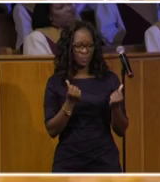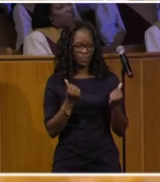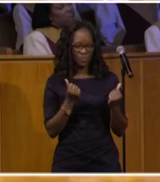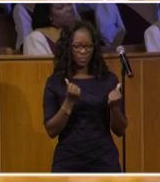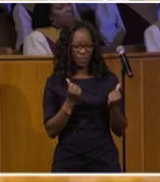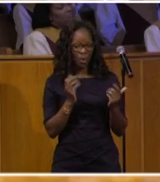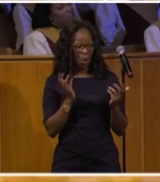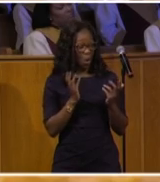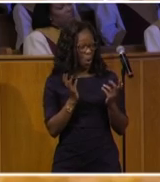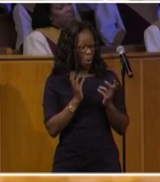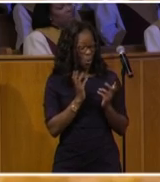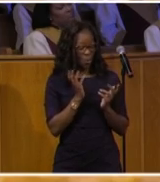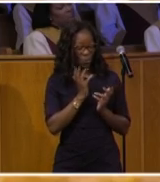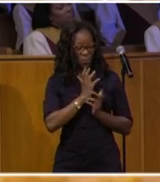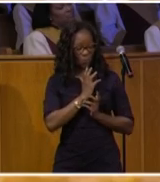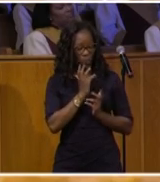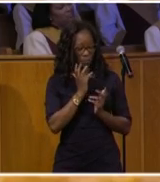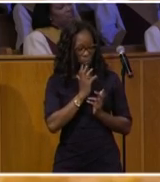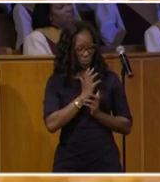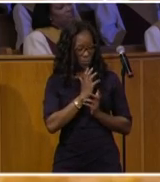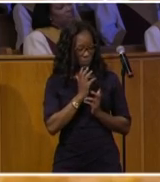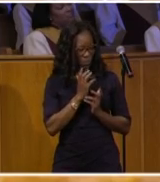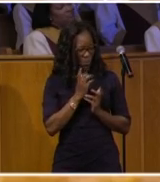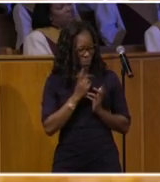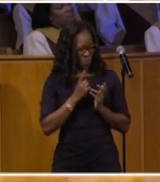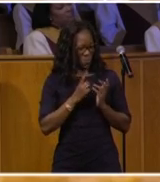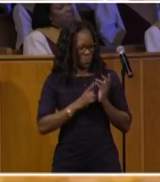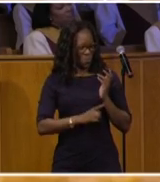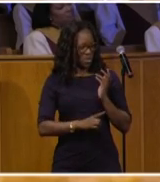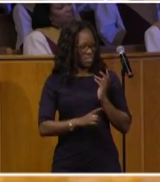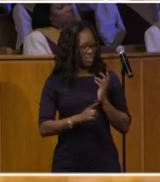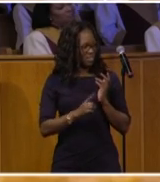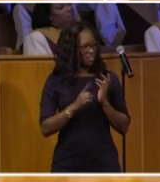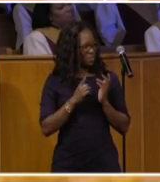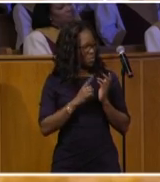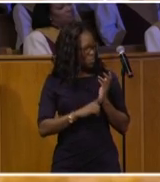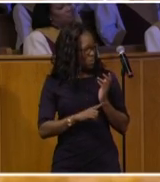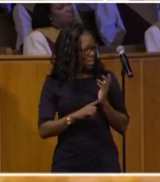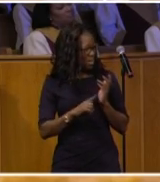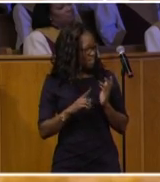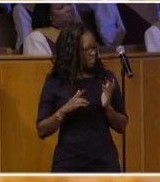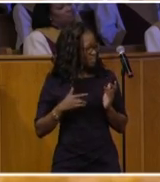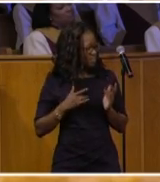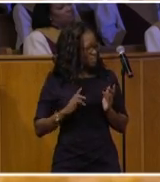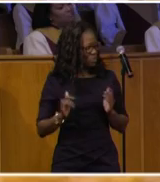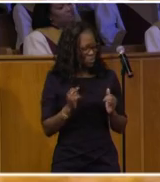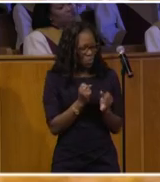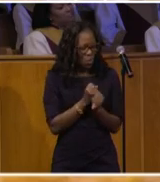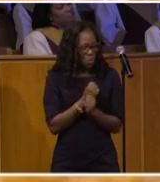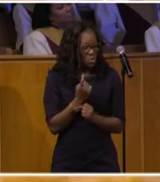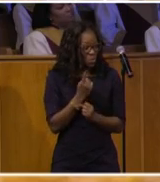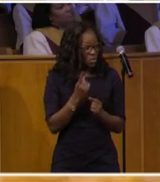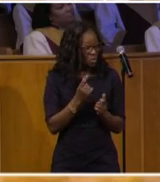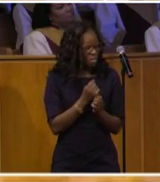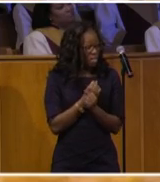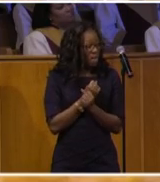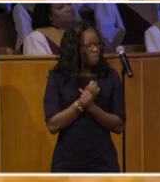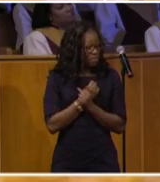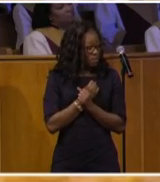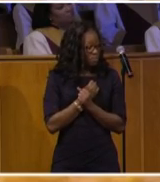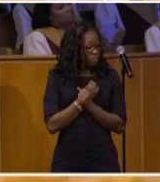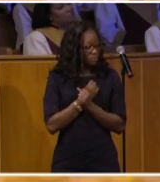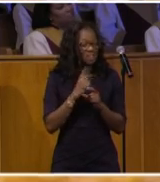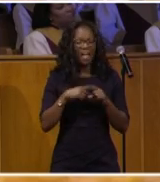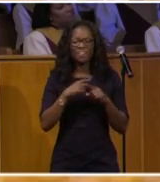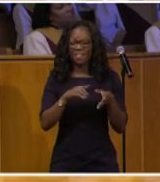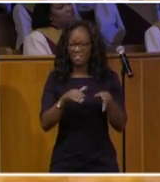Oh my goodness, what is it to hold somebody you love in your arms and